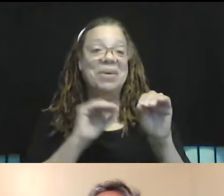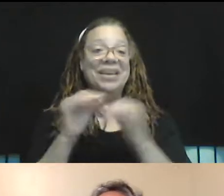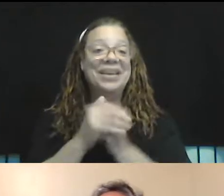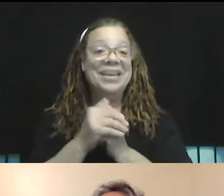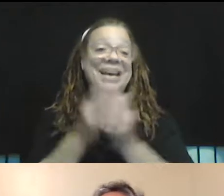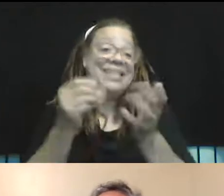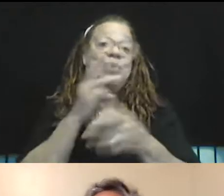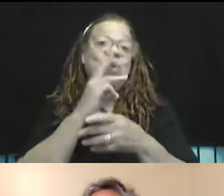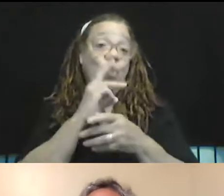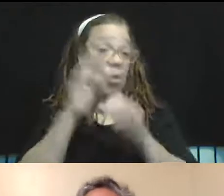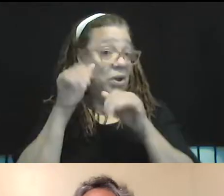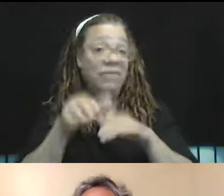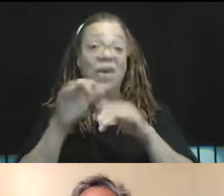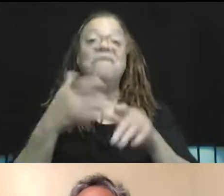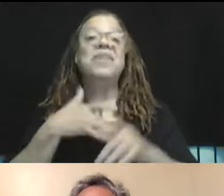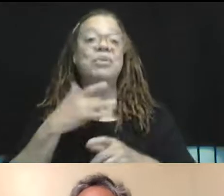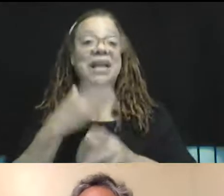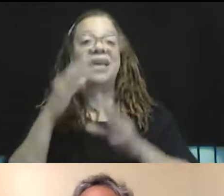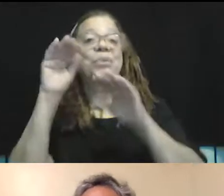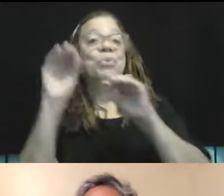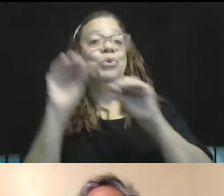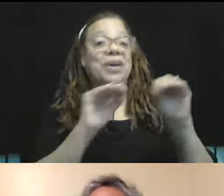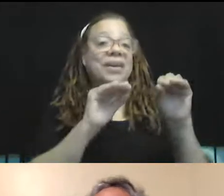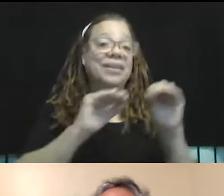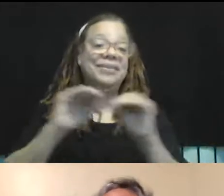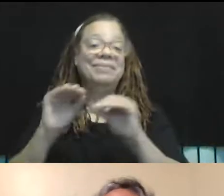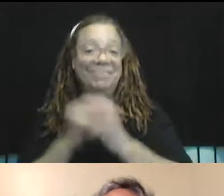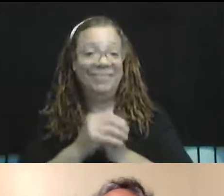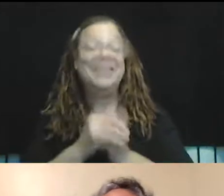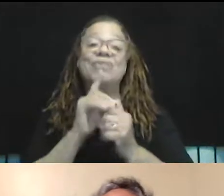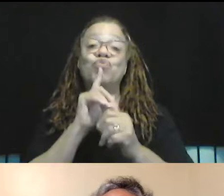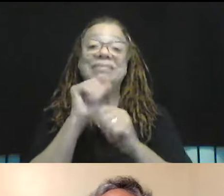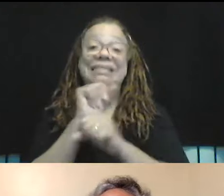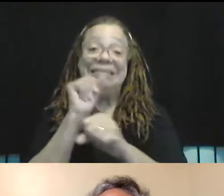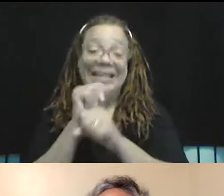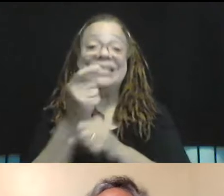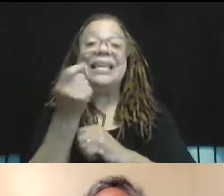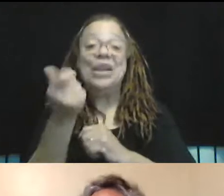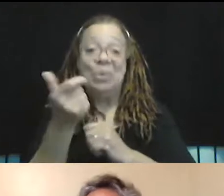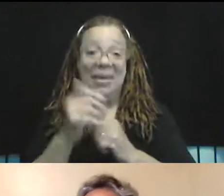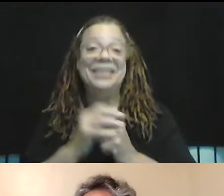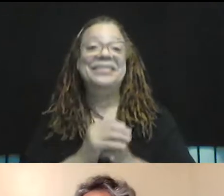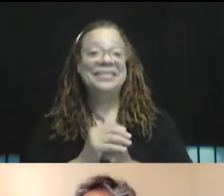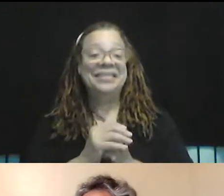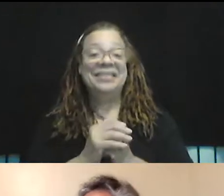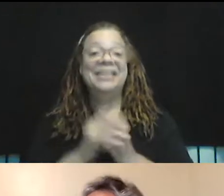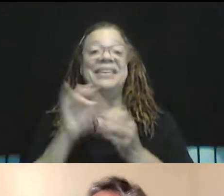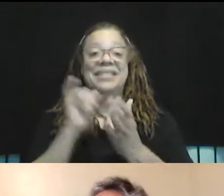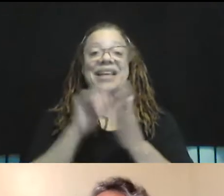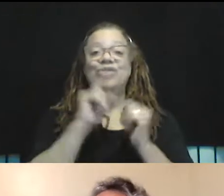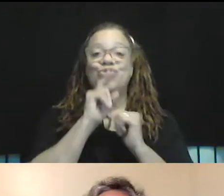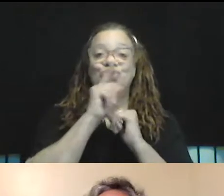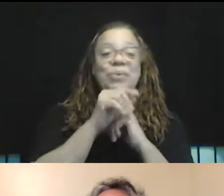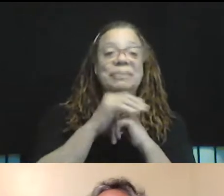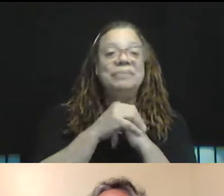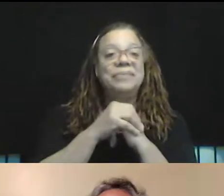waterfall feels like when you're there. It's like Yeah, intense a little bit. that's definitely true. So, how